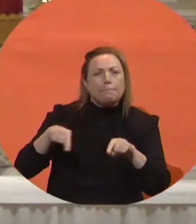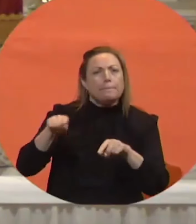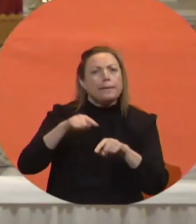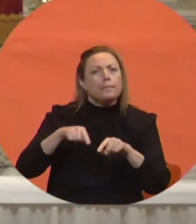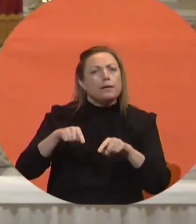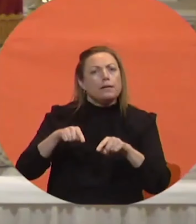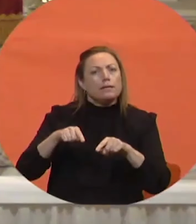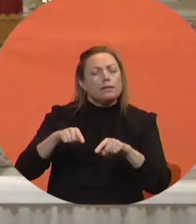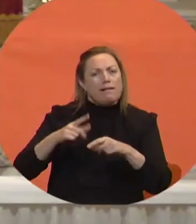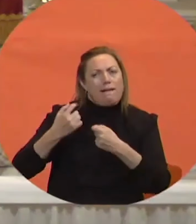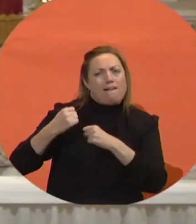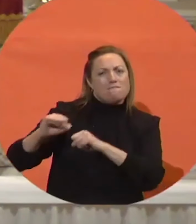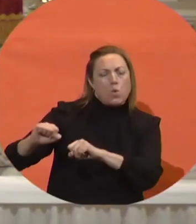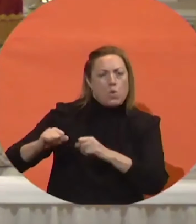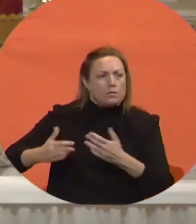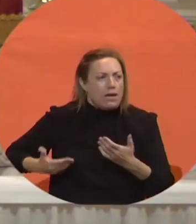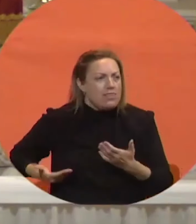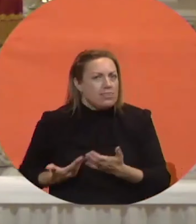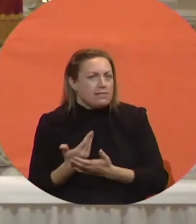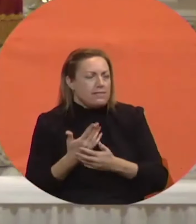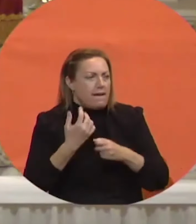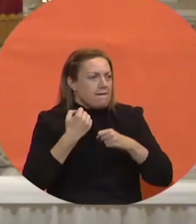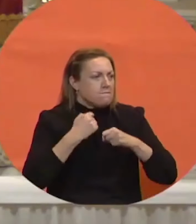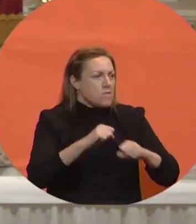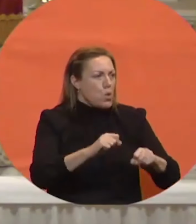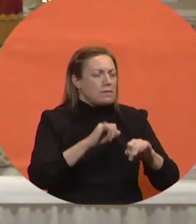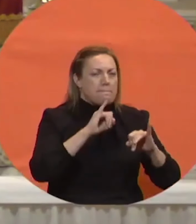steal and kill and destroy.